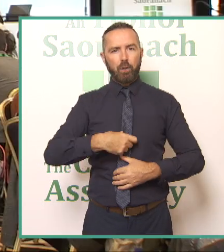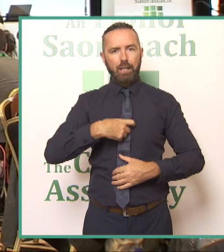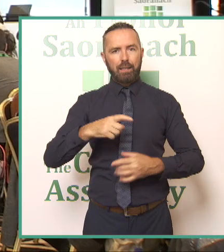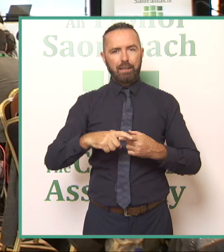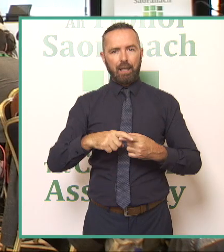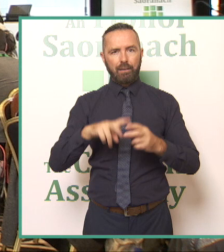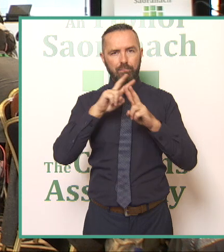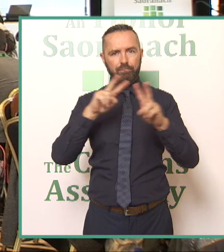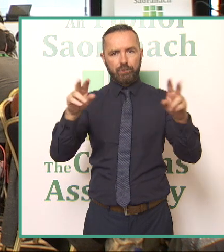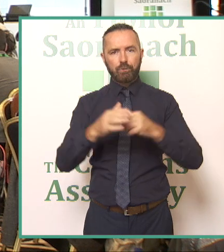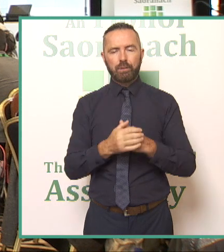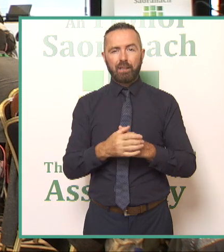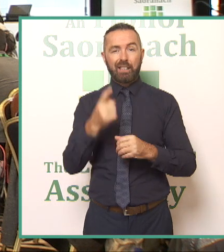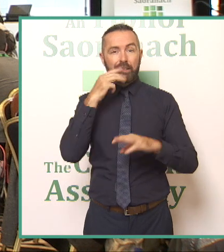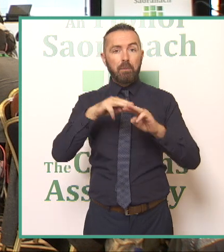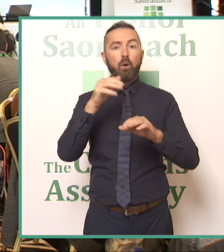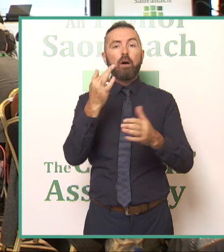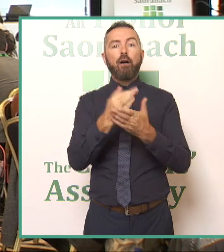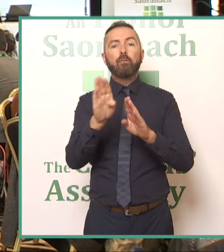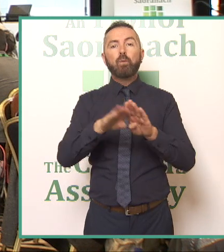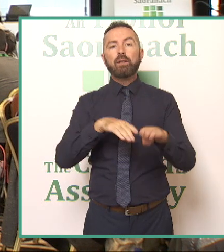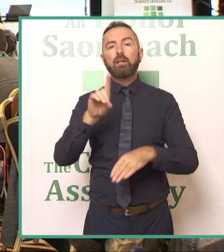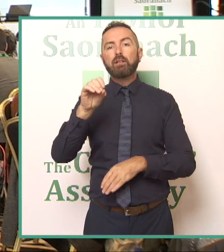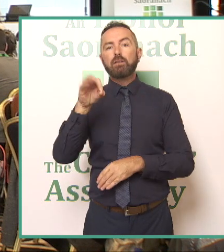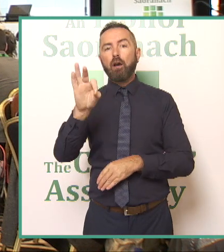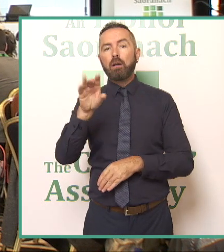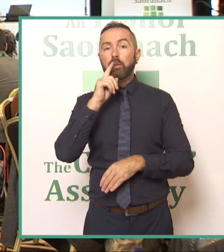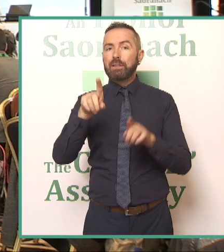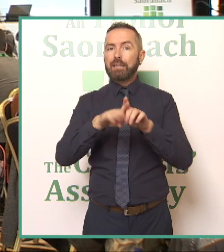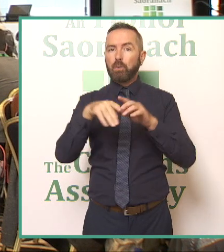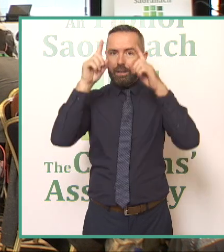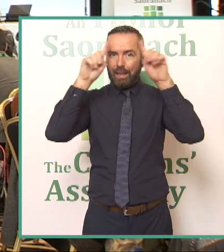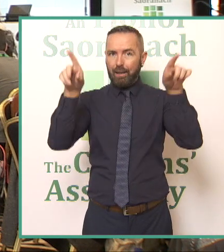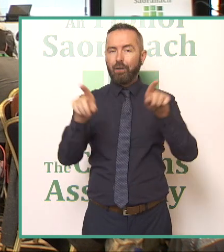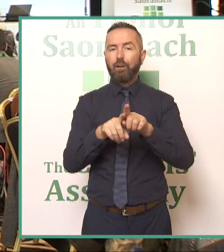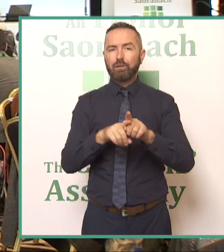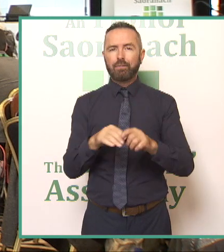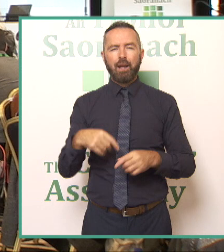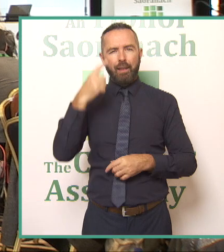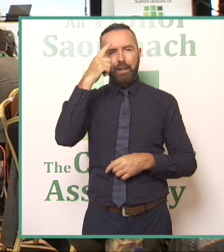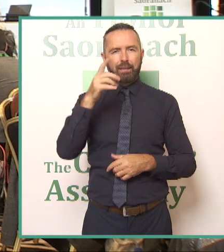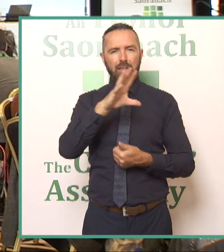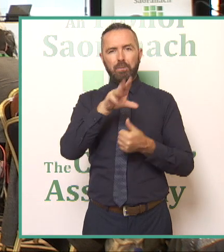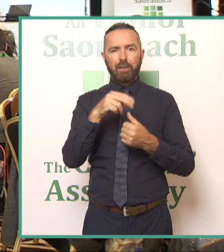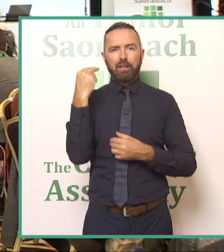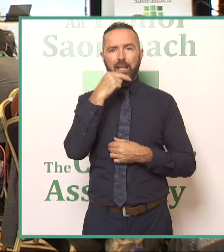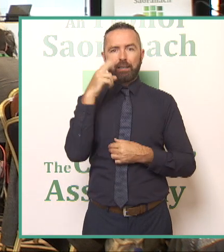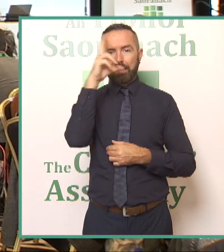see it more often, say, with dogs, but you do see it with cattle as well. And I do think this is a particularly nice